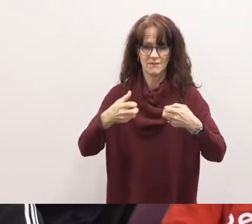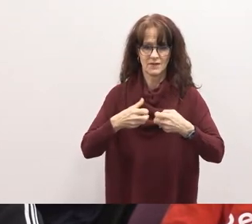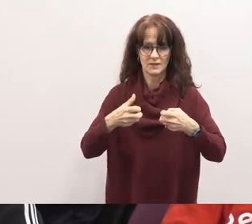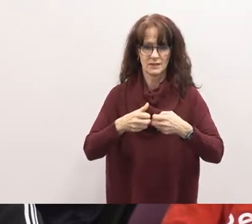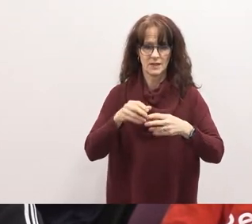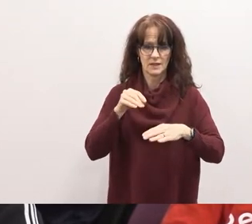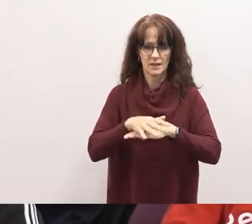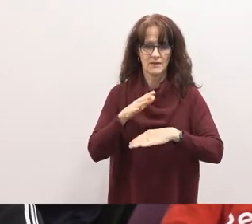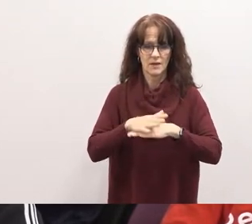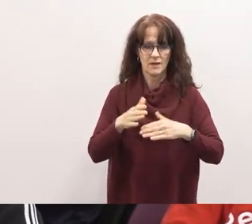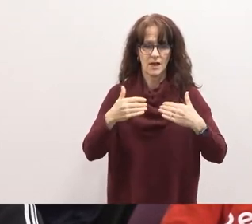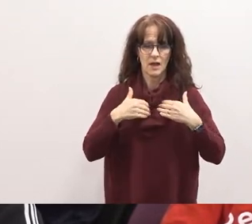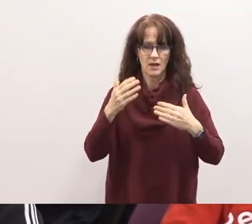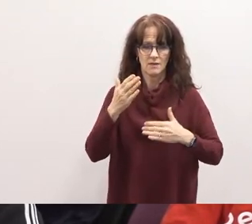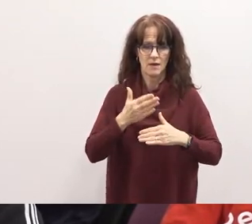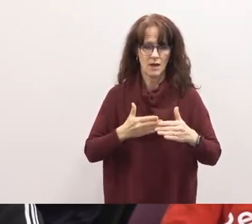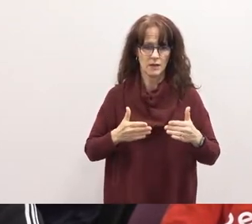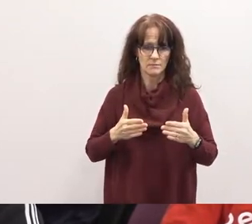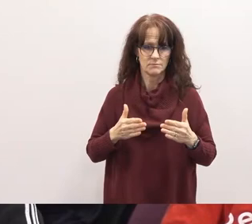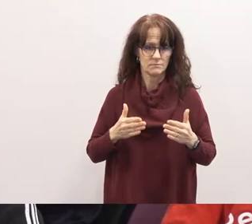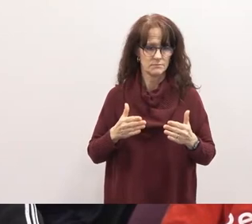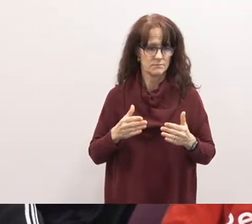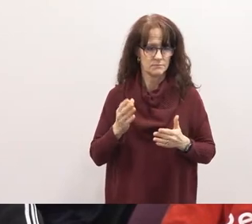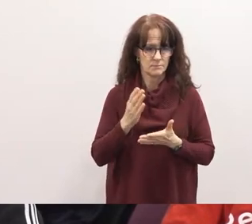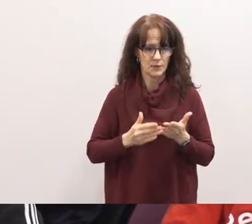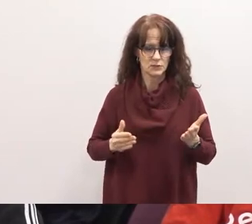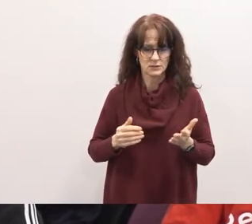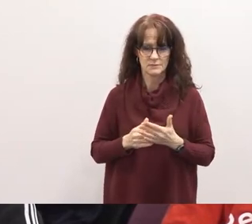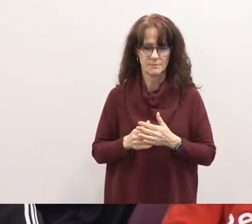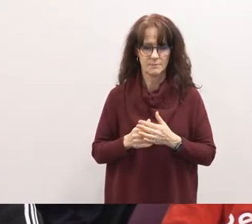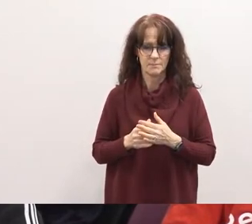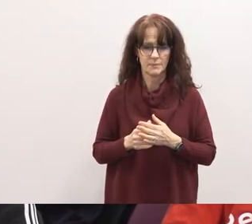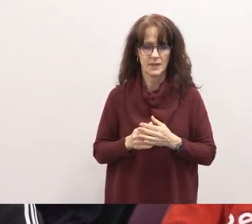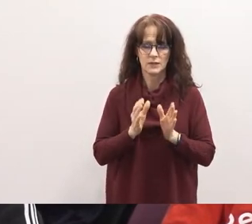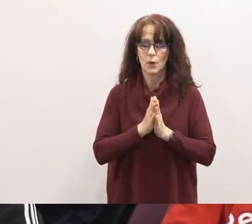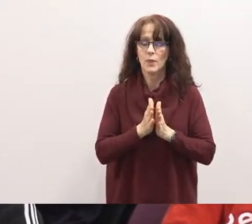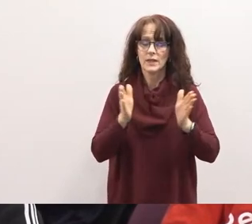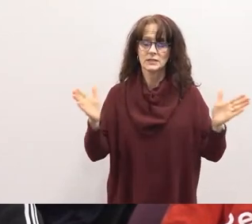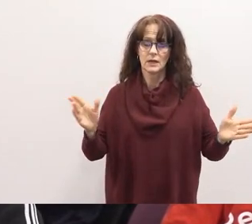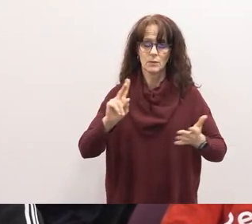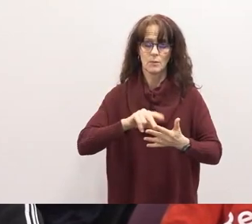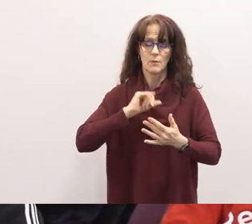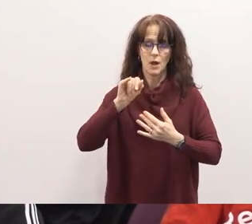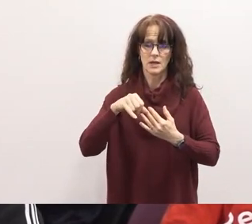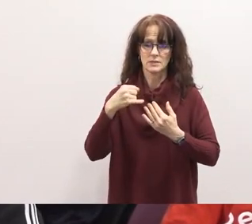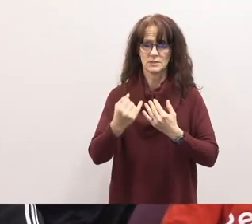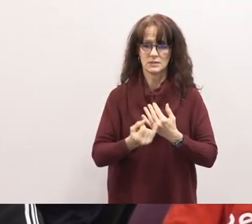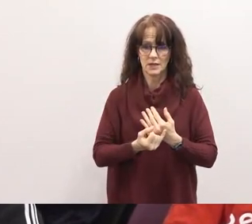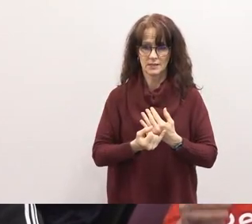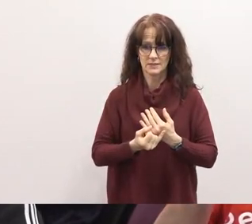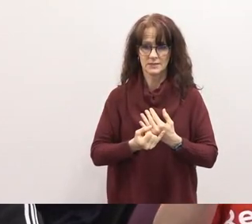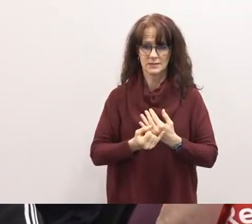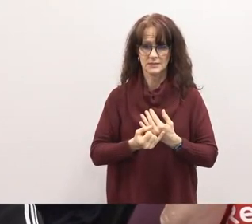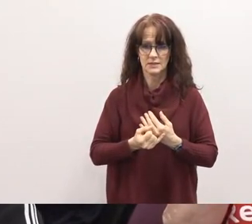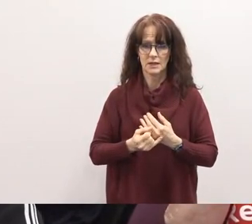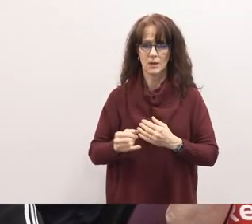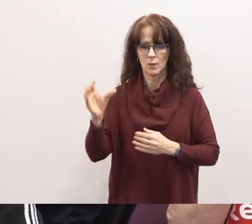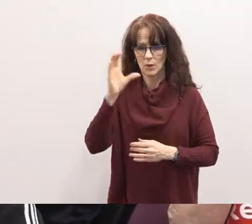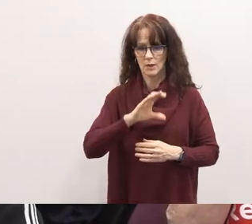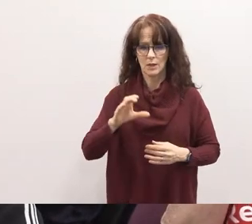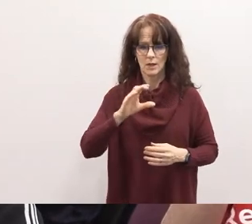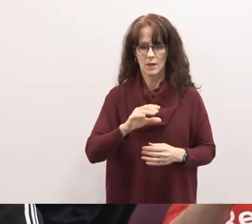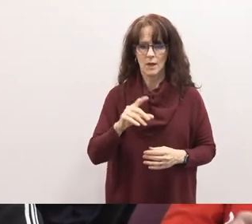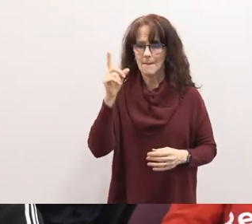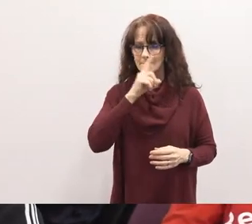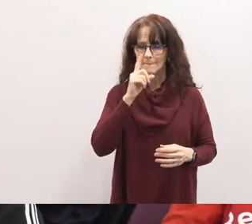the effect that they have on the heart. Now, aside from the general projects at SADO, we explore mock crime